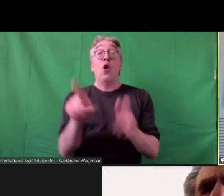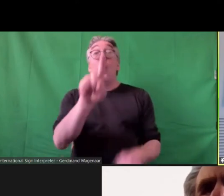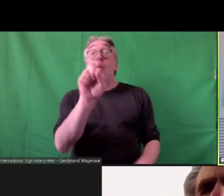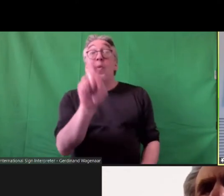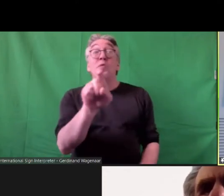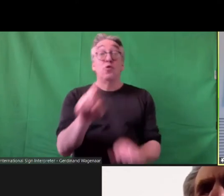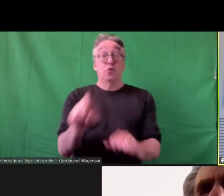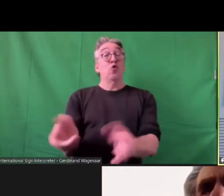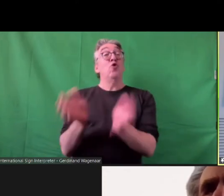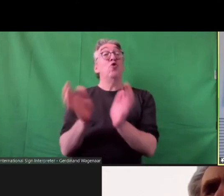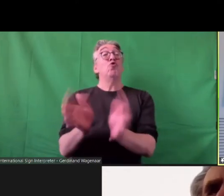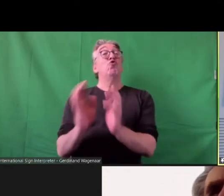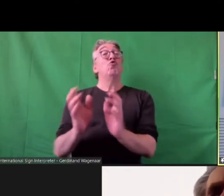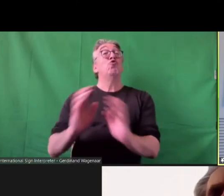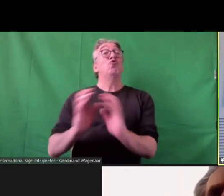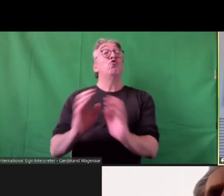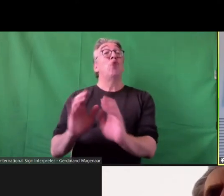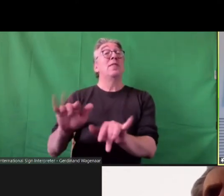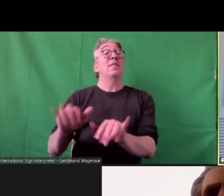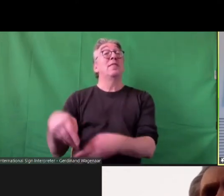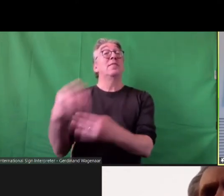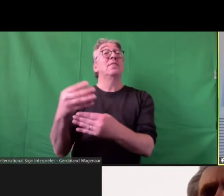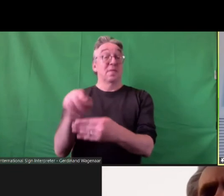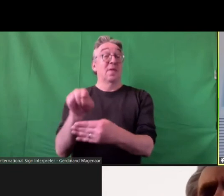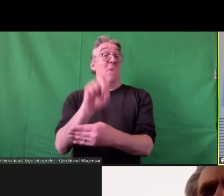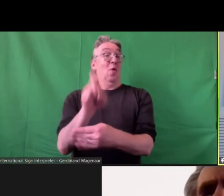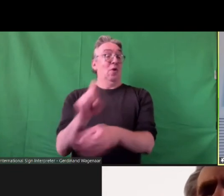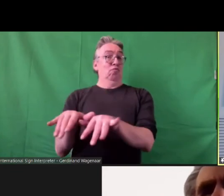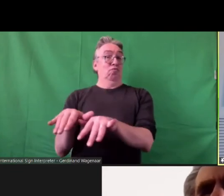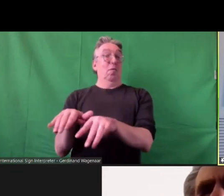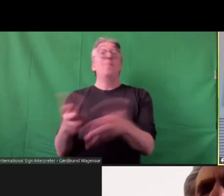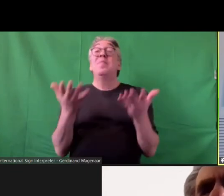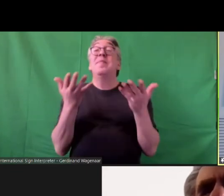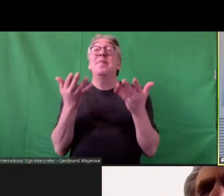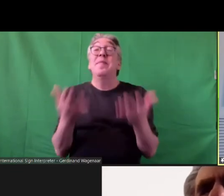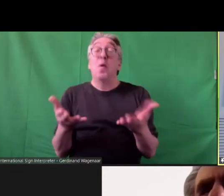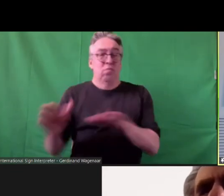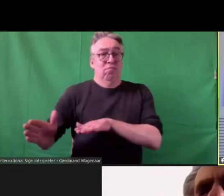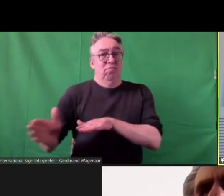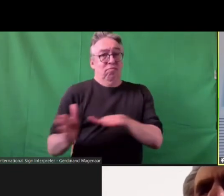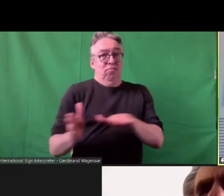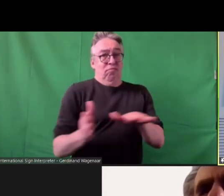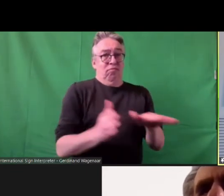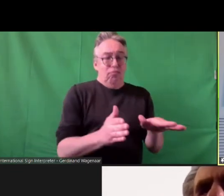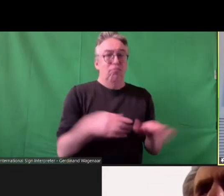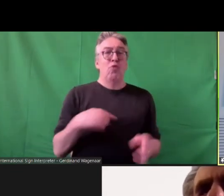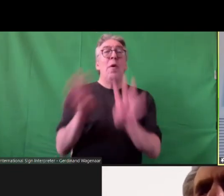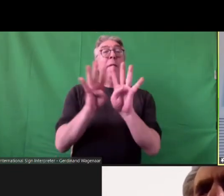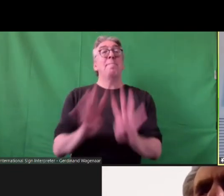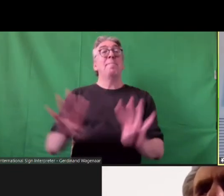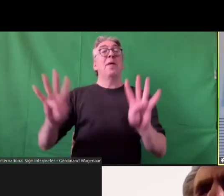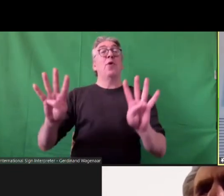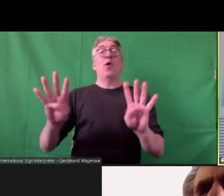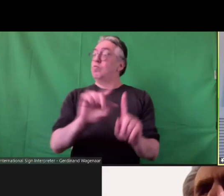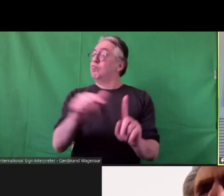box, and we will now pivot to our panel discussion, which will reflect on the future of work and look at some